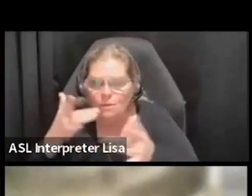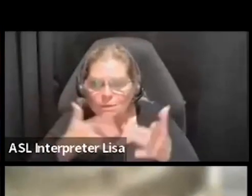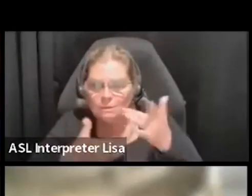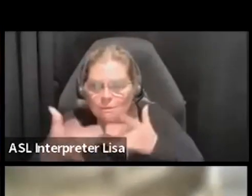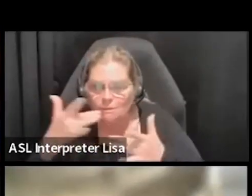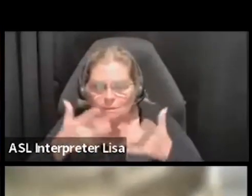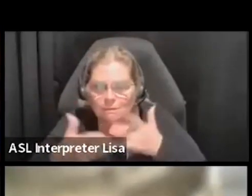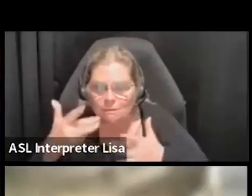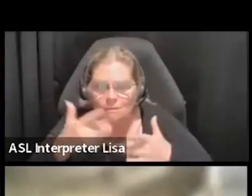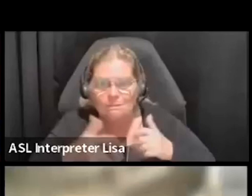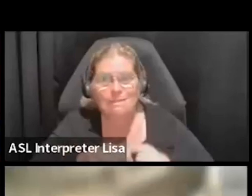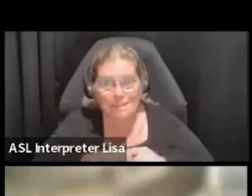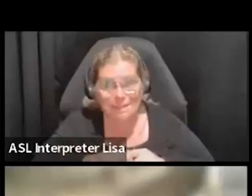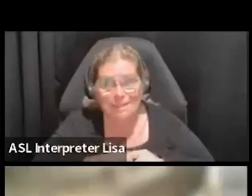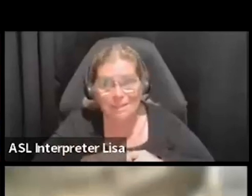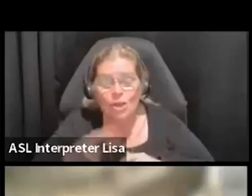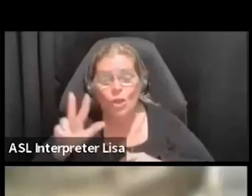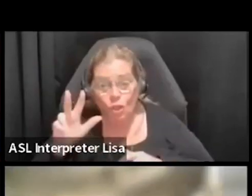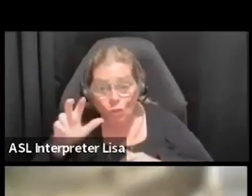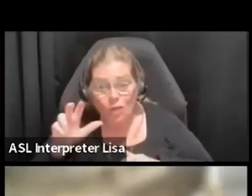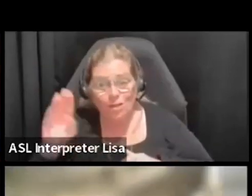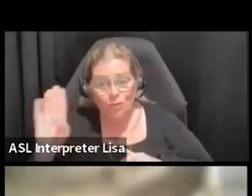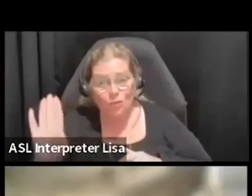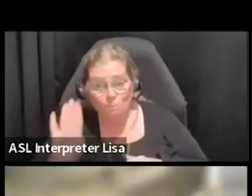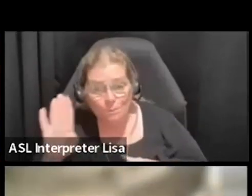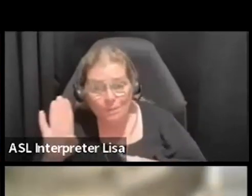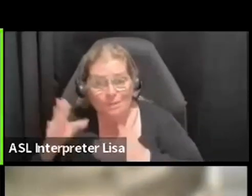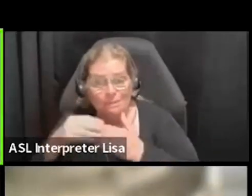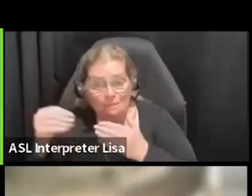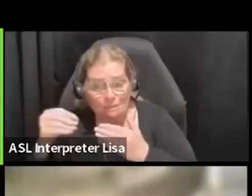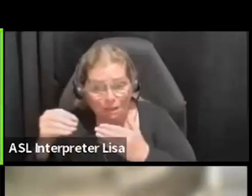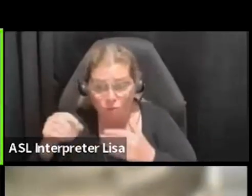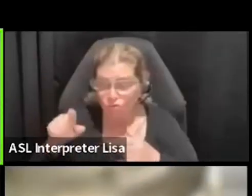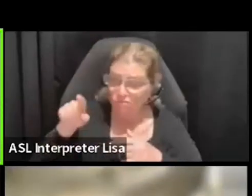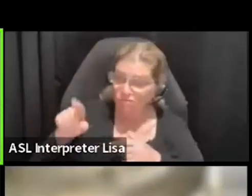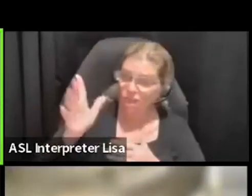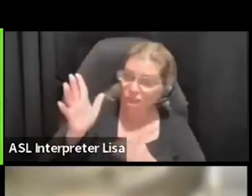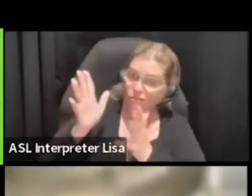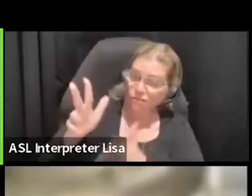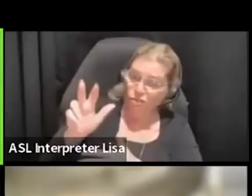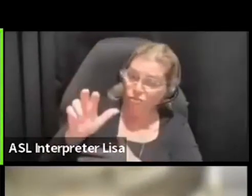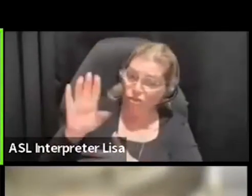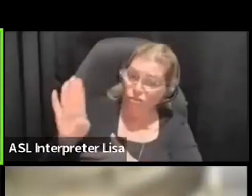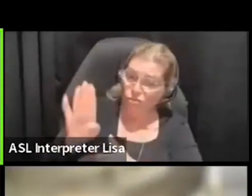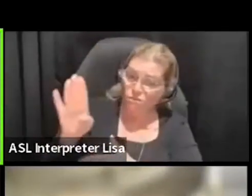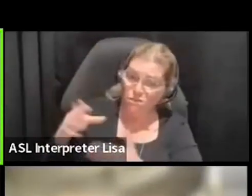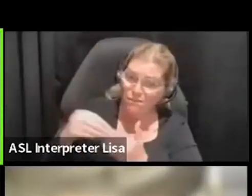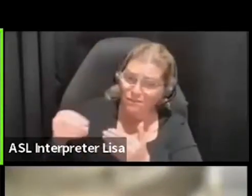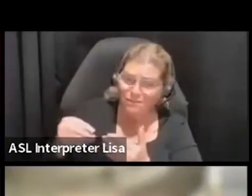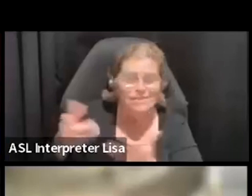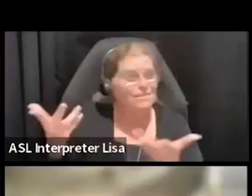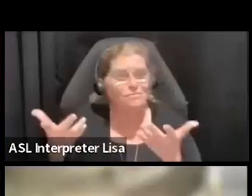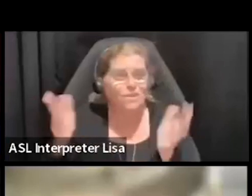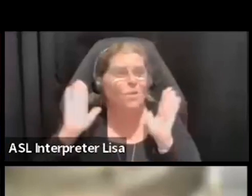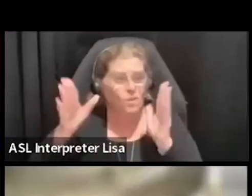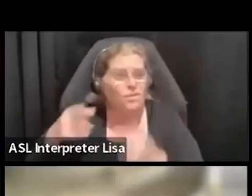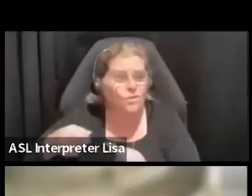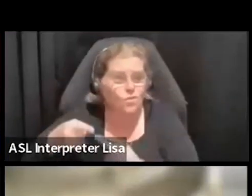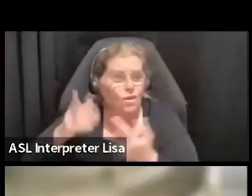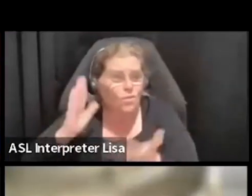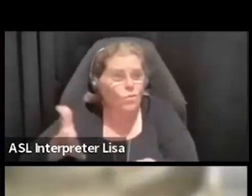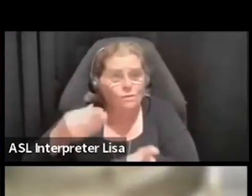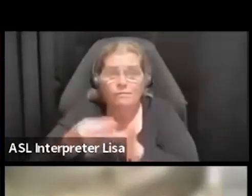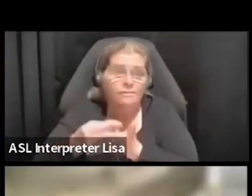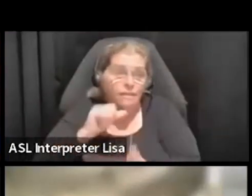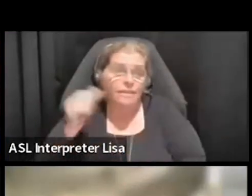funding for special education. And so unless we change that, school systems and districts will struggle because the funding is not there and